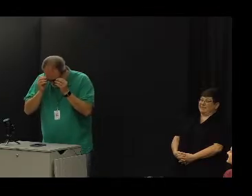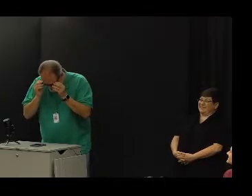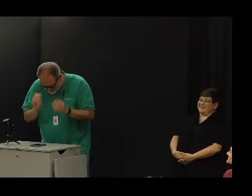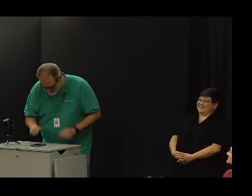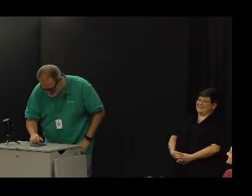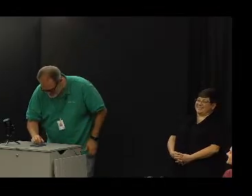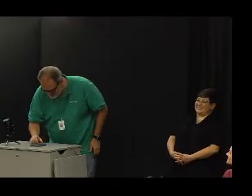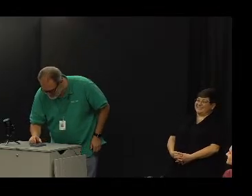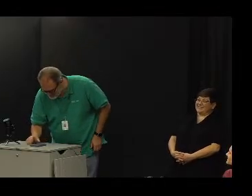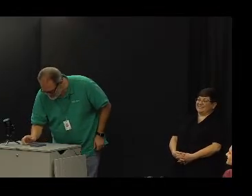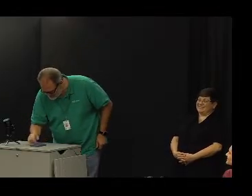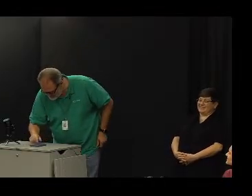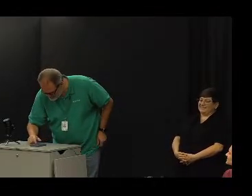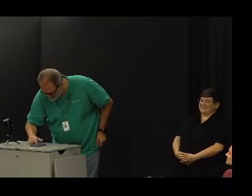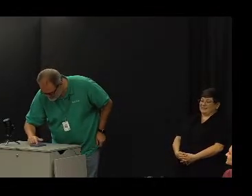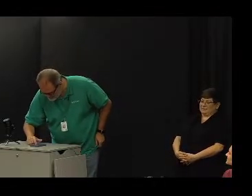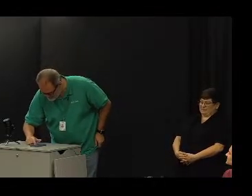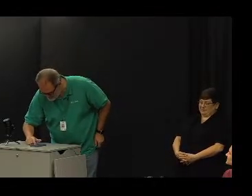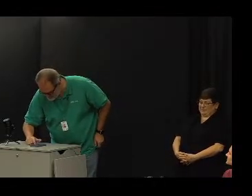hungry.